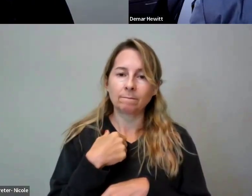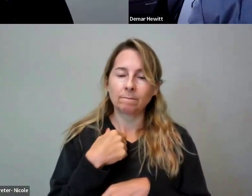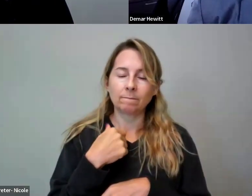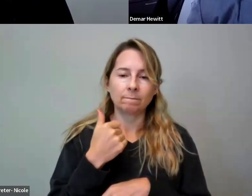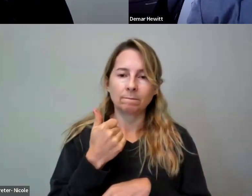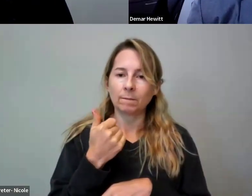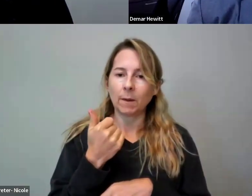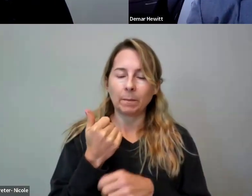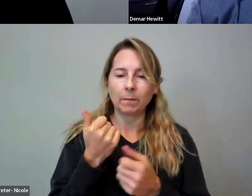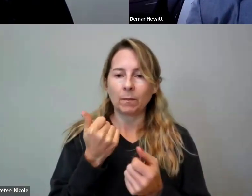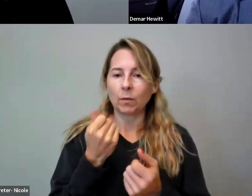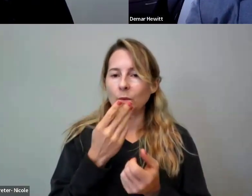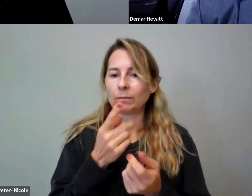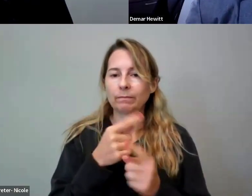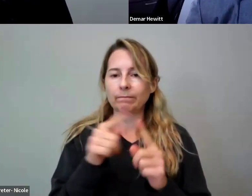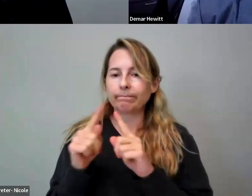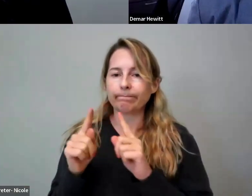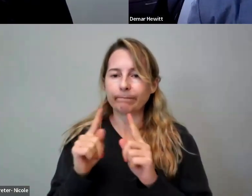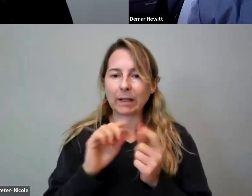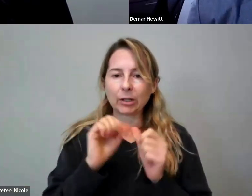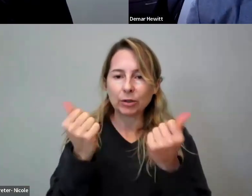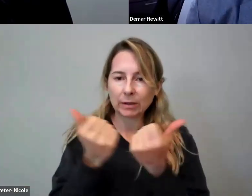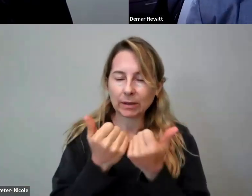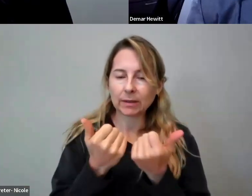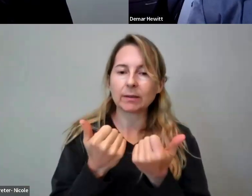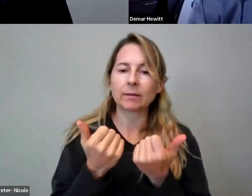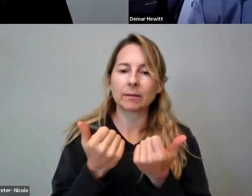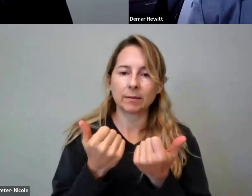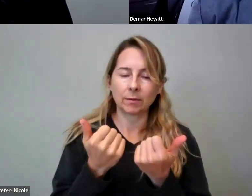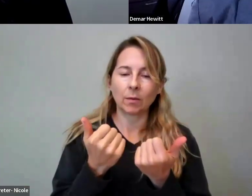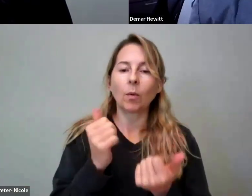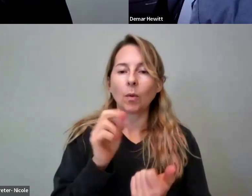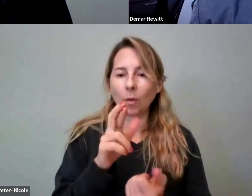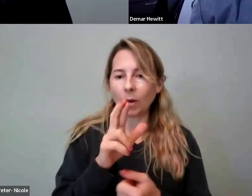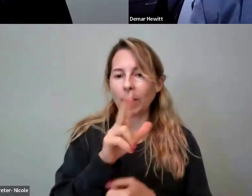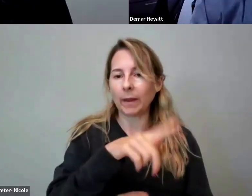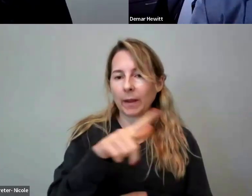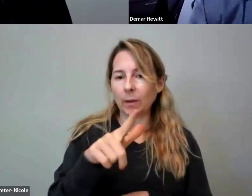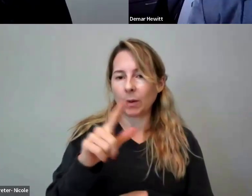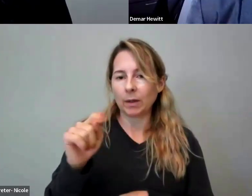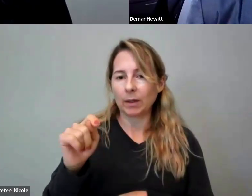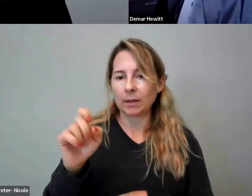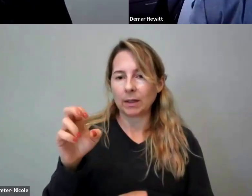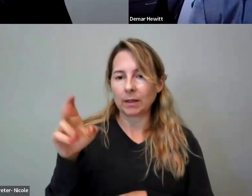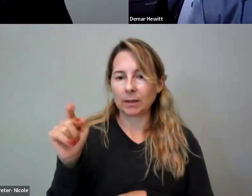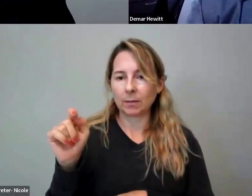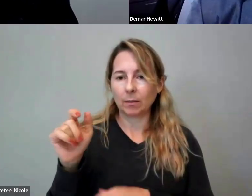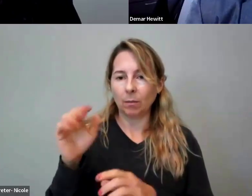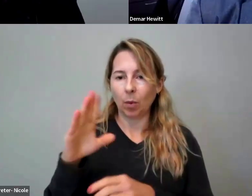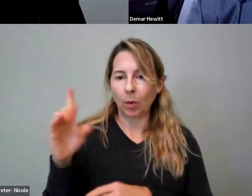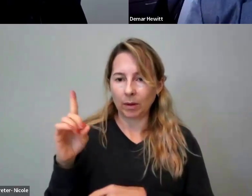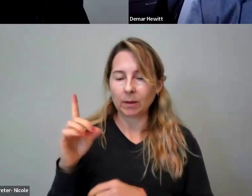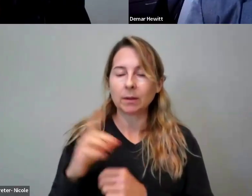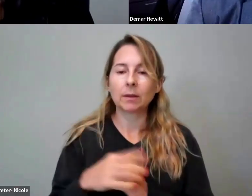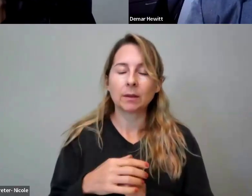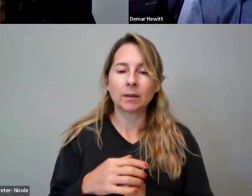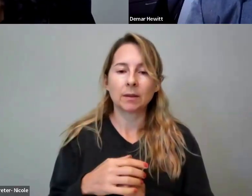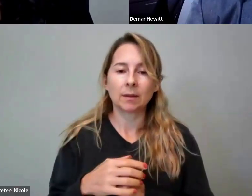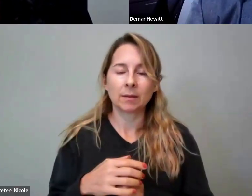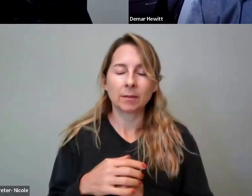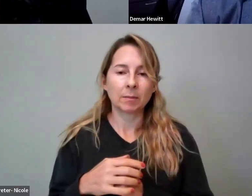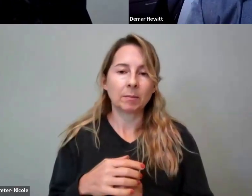much quicker, or even the landlord and tenant board, than going through the human rights process. So take a look to see what